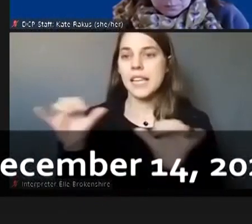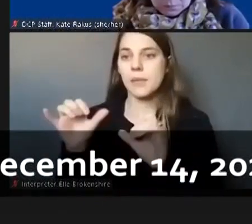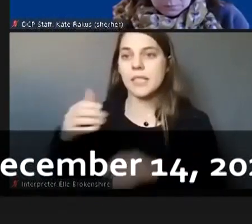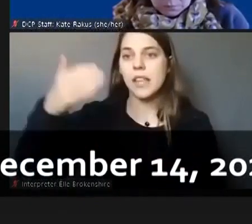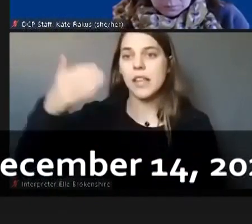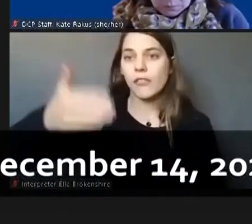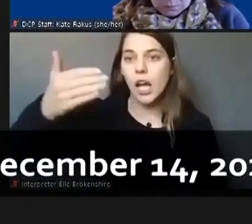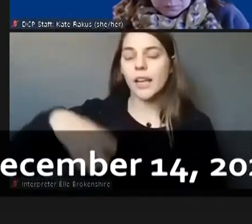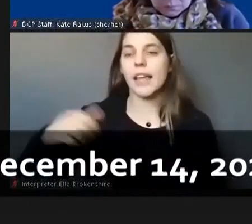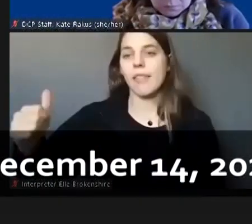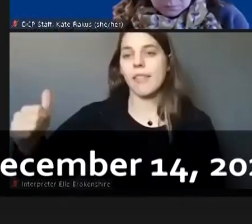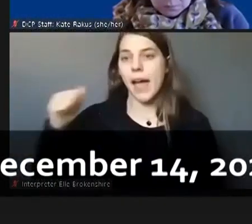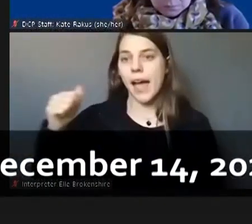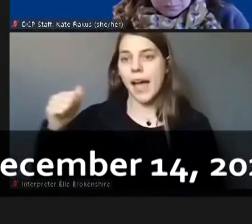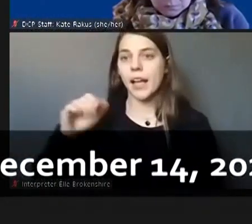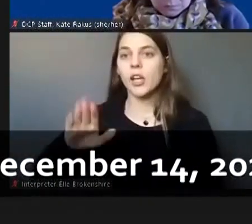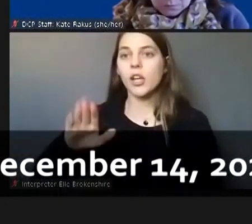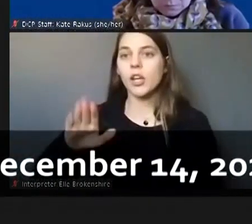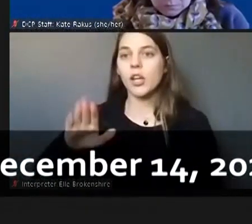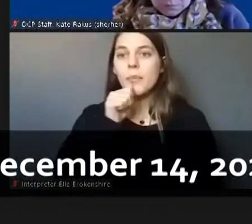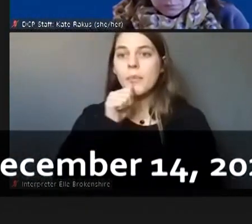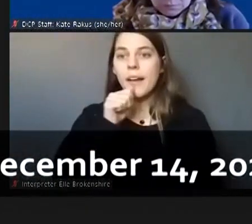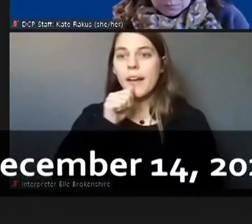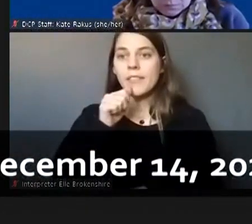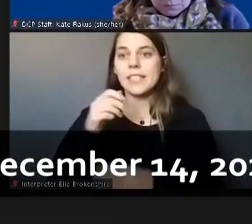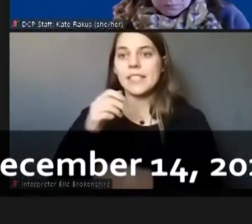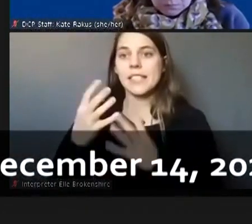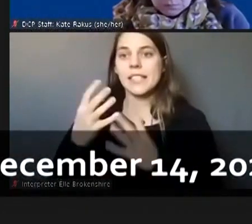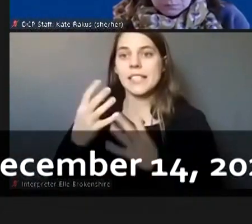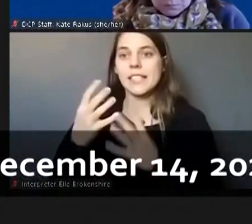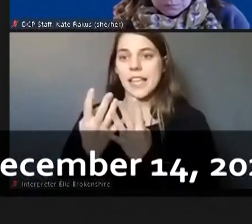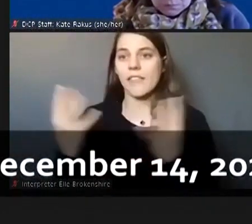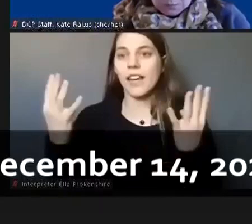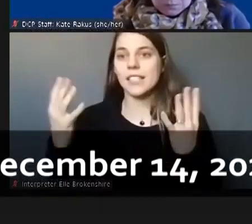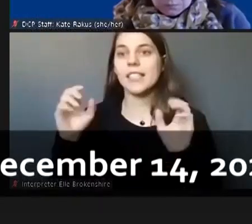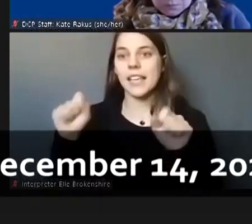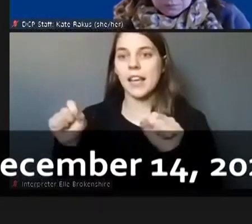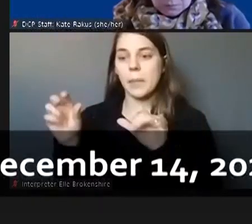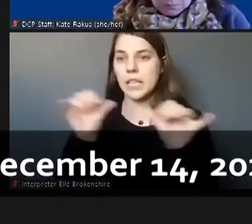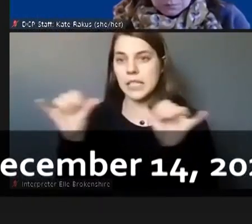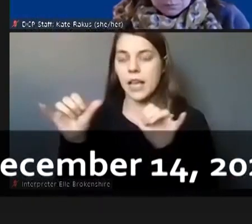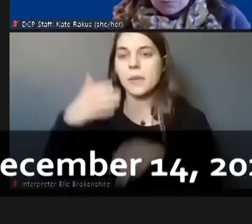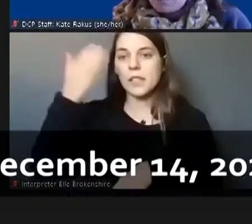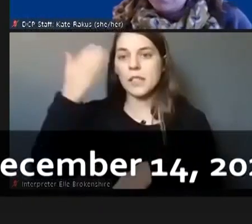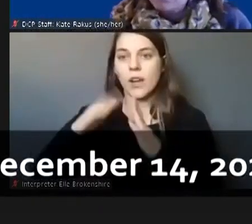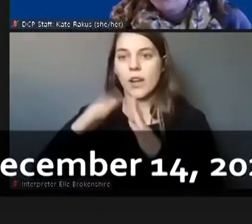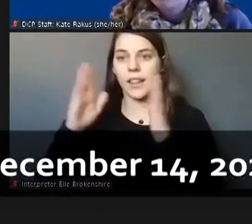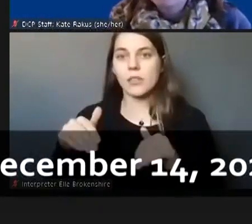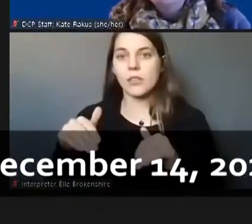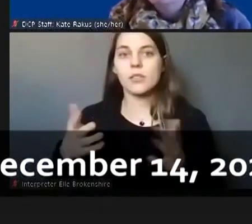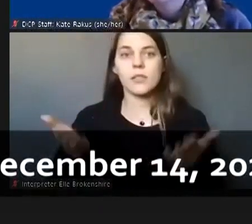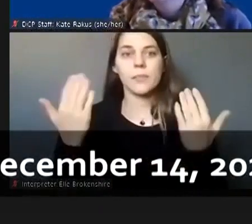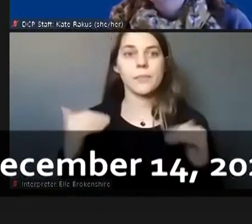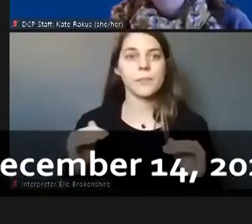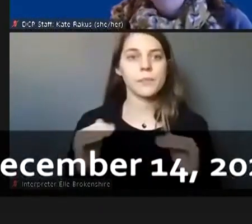privacy fence can come up to the front of the house. And then next slide.